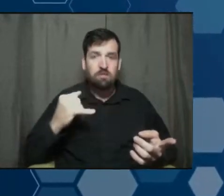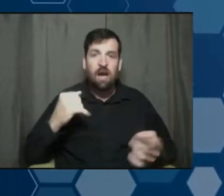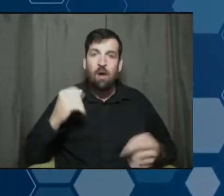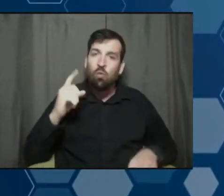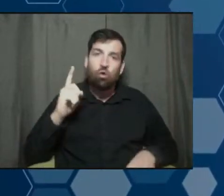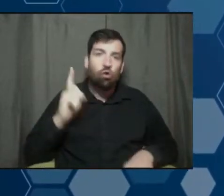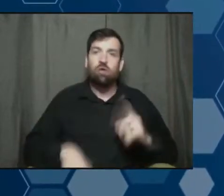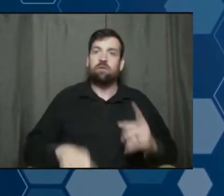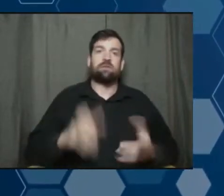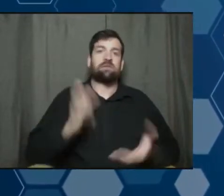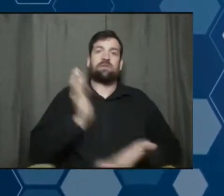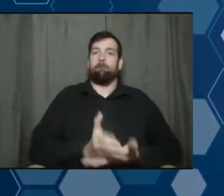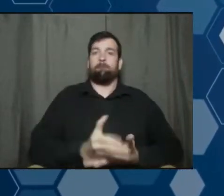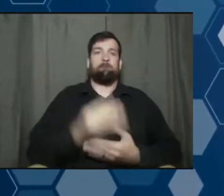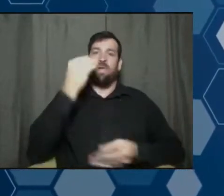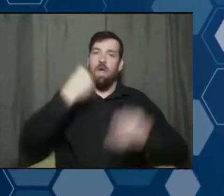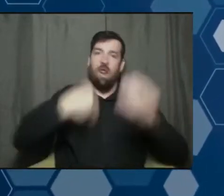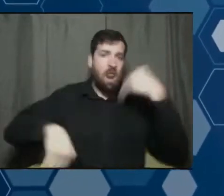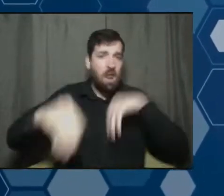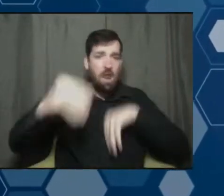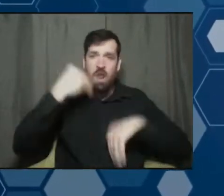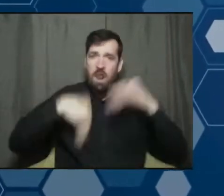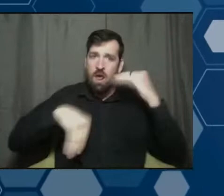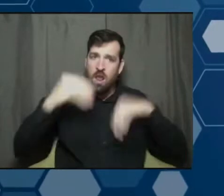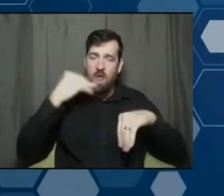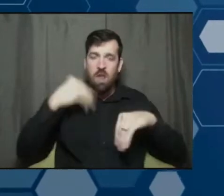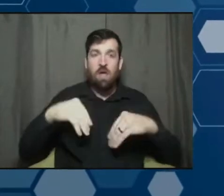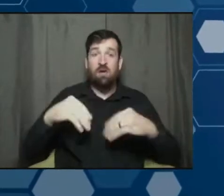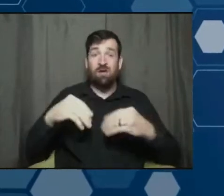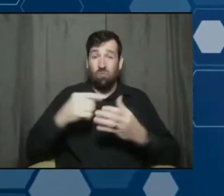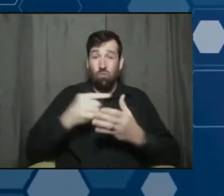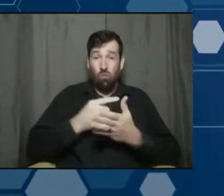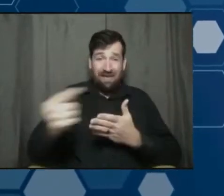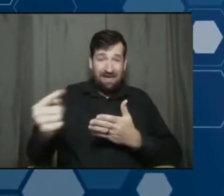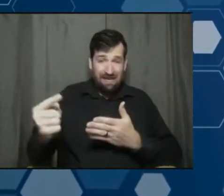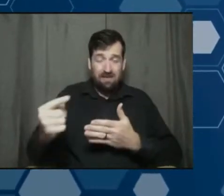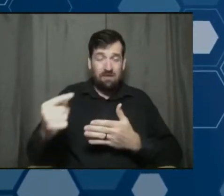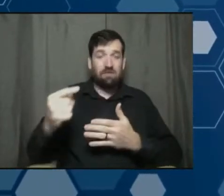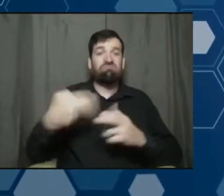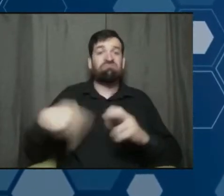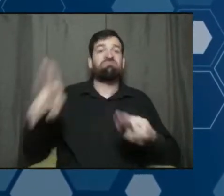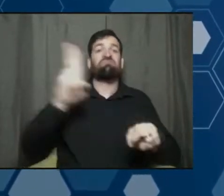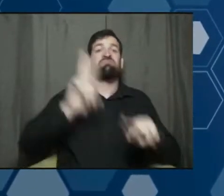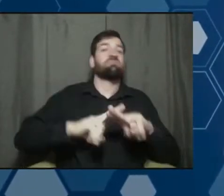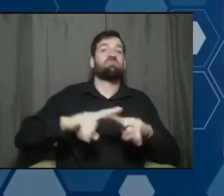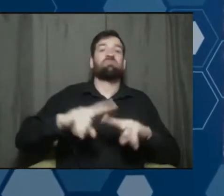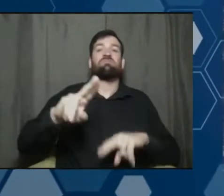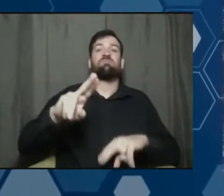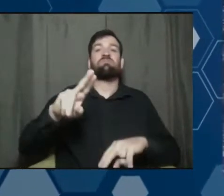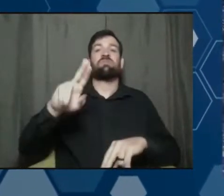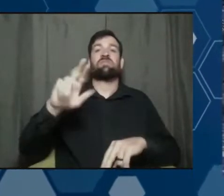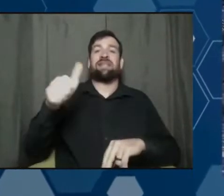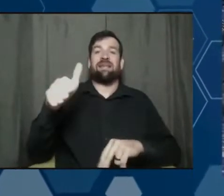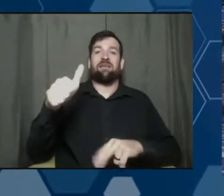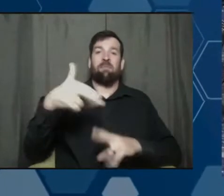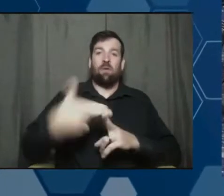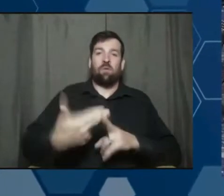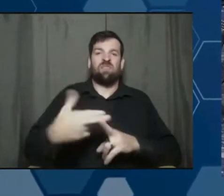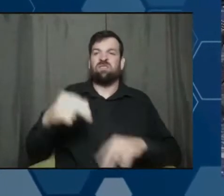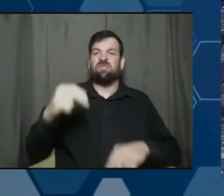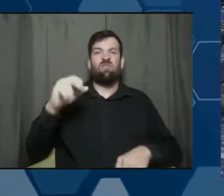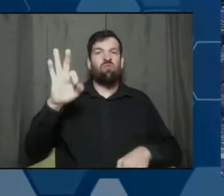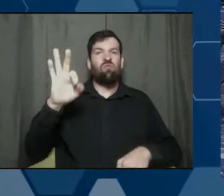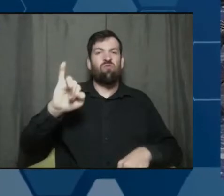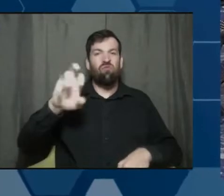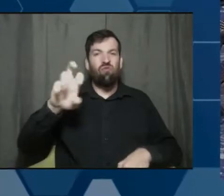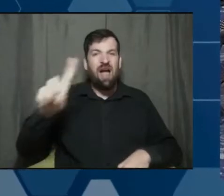eating. And, within a week, I gained 10 pounds. And there's me with a fried potato stick looking like a fat, happy